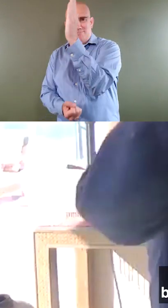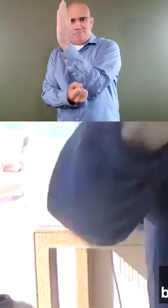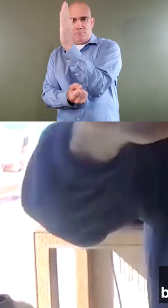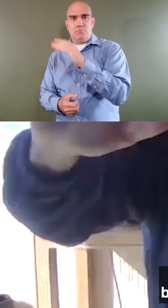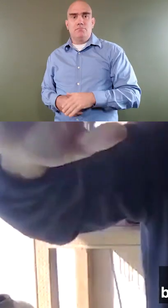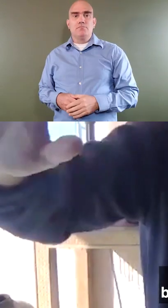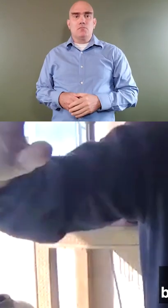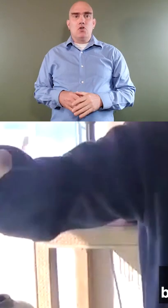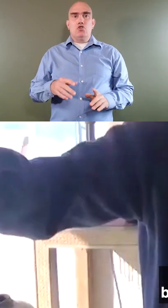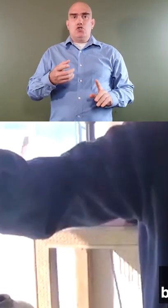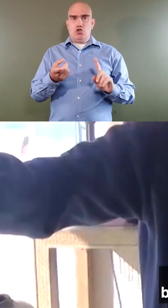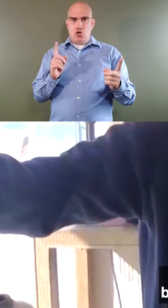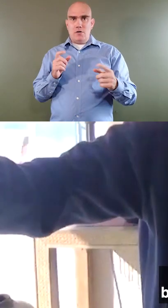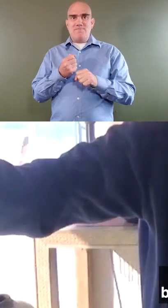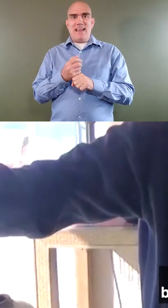Turning,